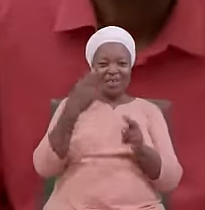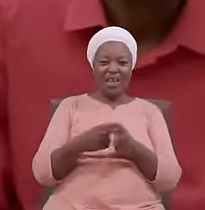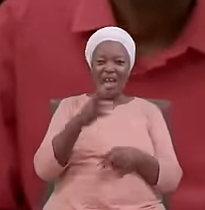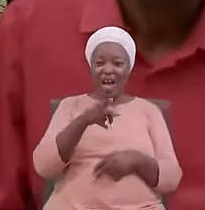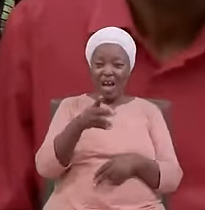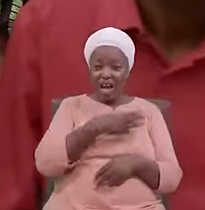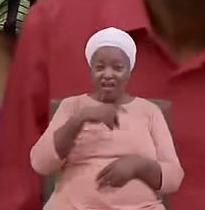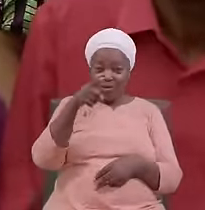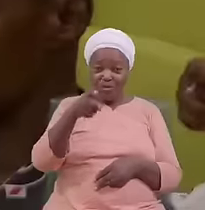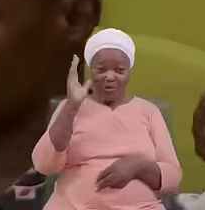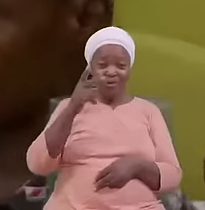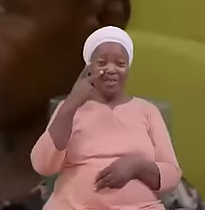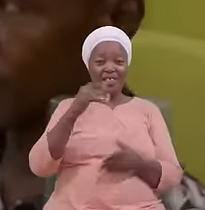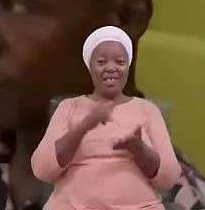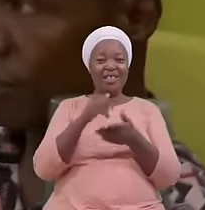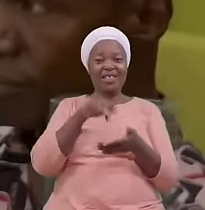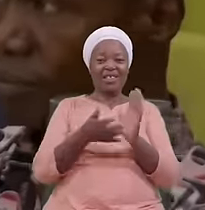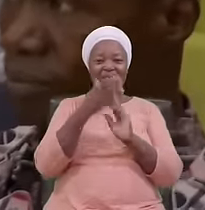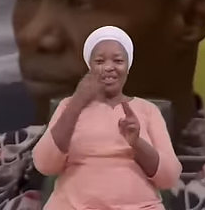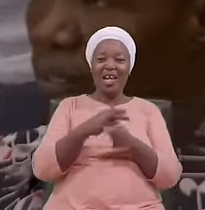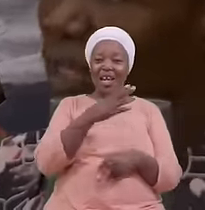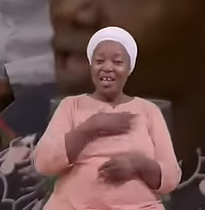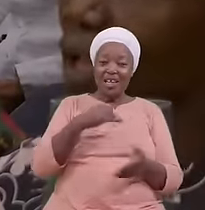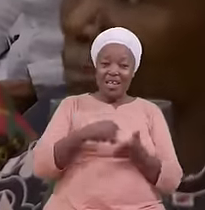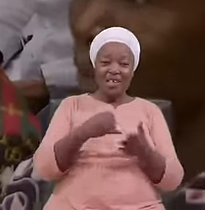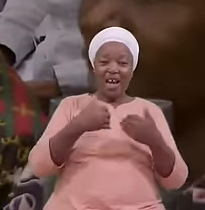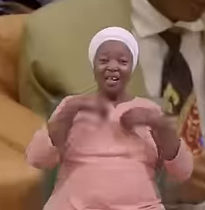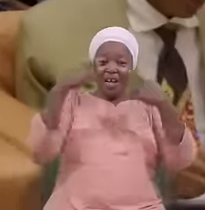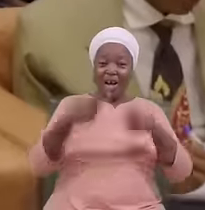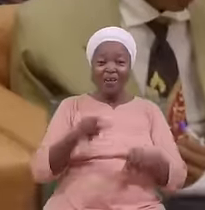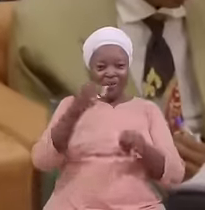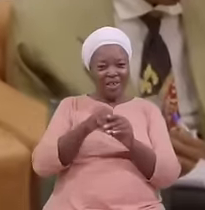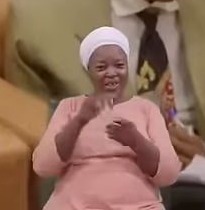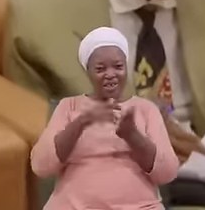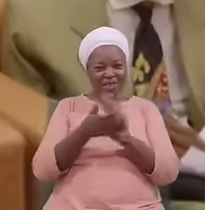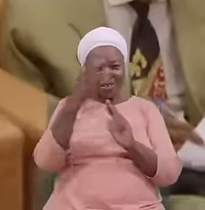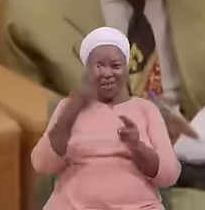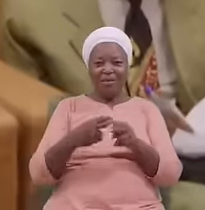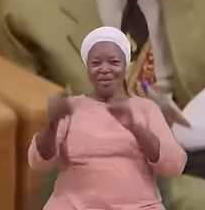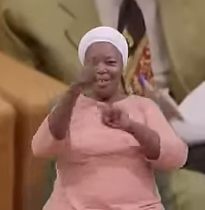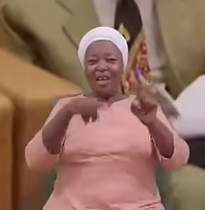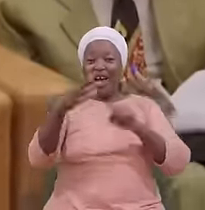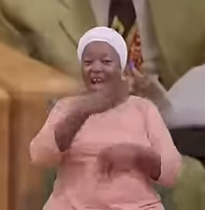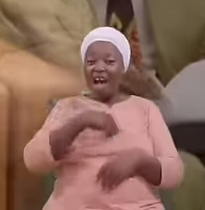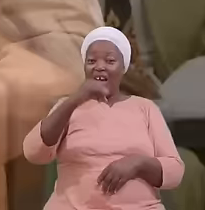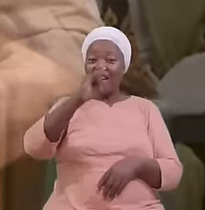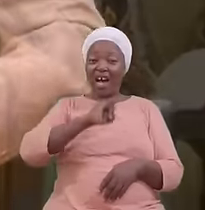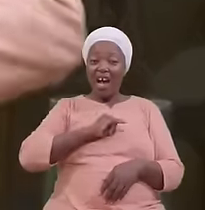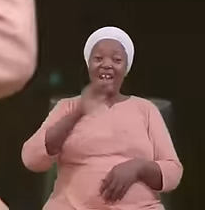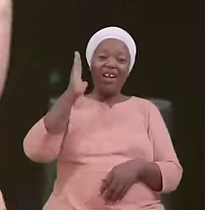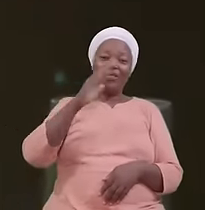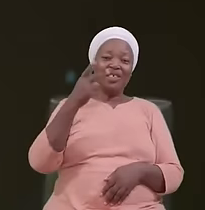will see it. It is done. And I will see